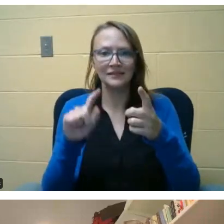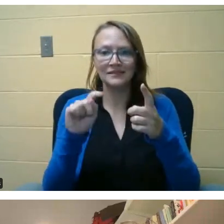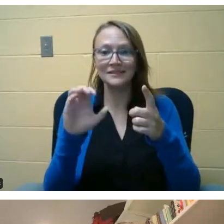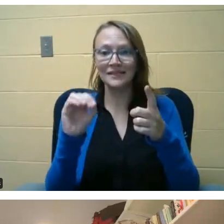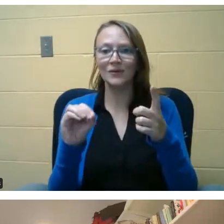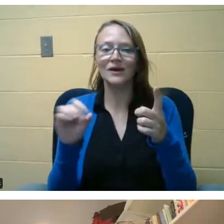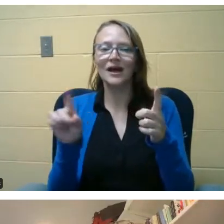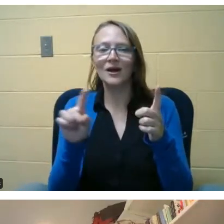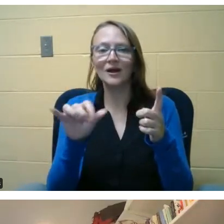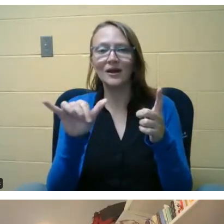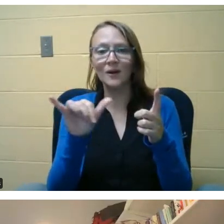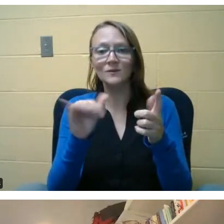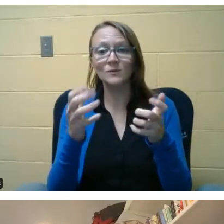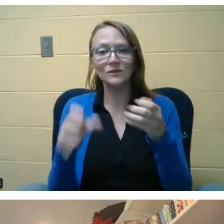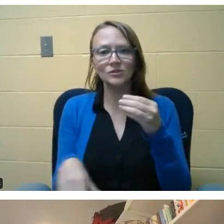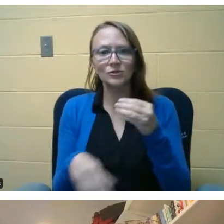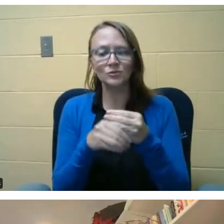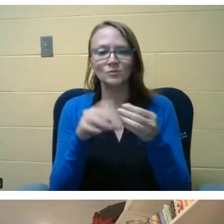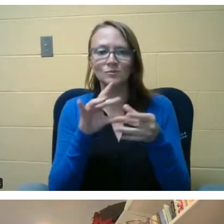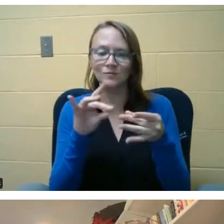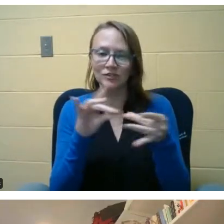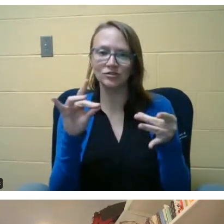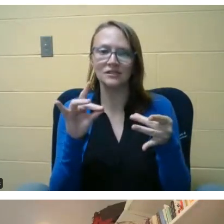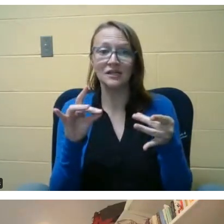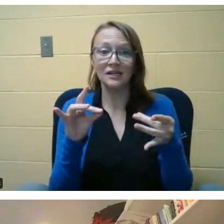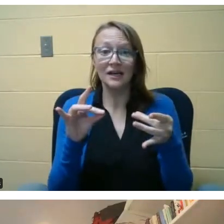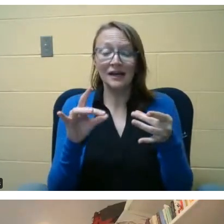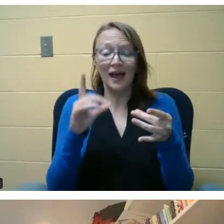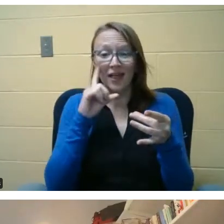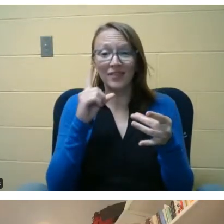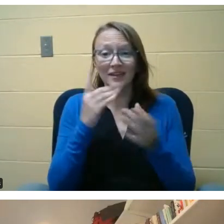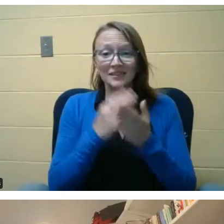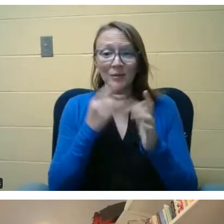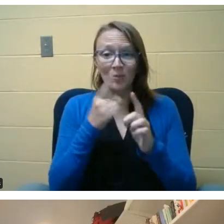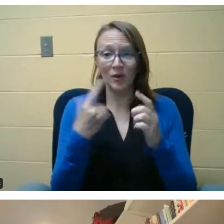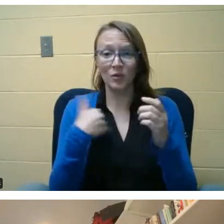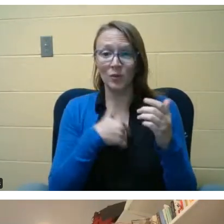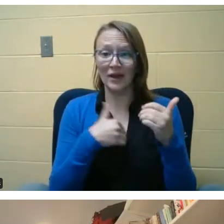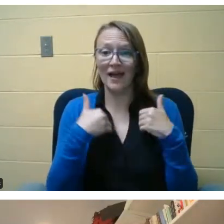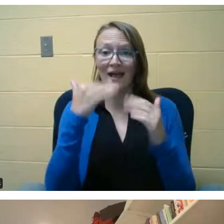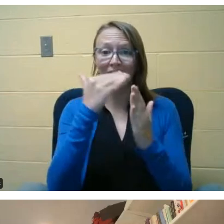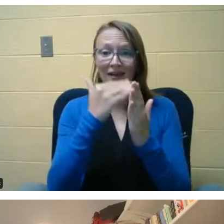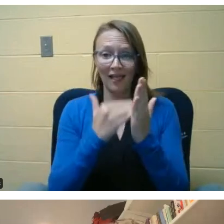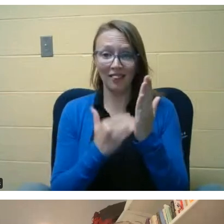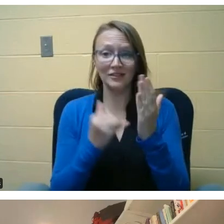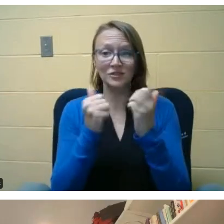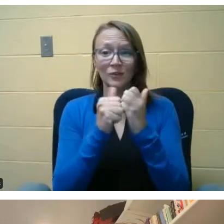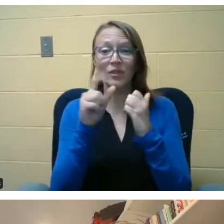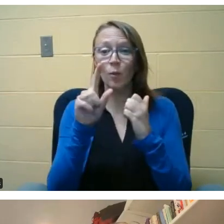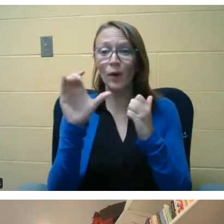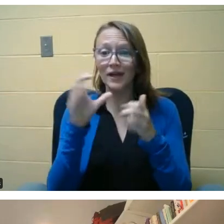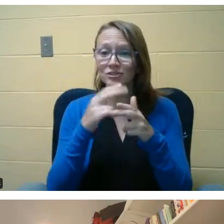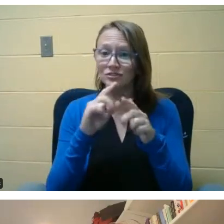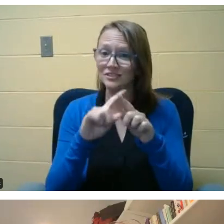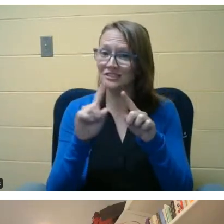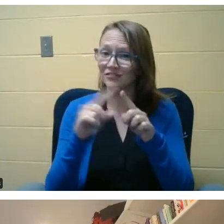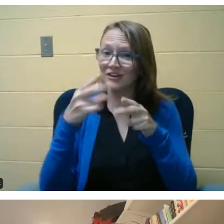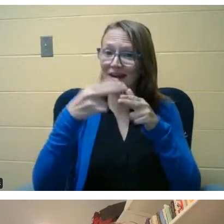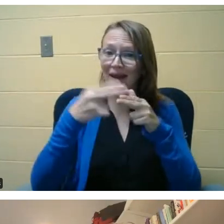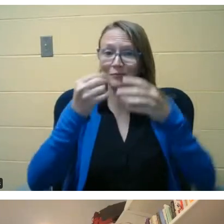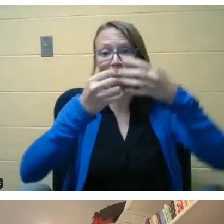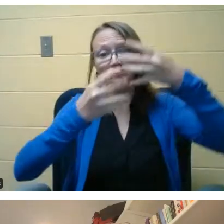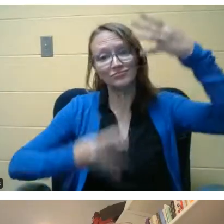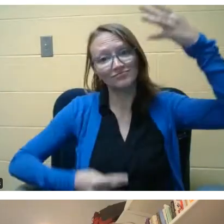chat, which is true, that at some point we had a list with more than 100 different name options and combinations,